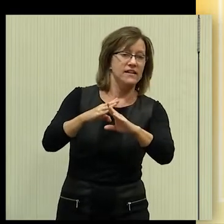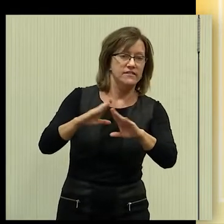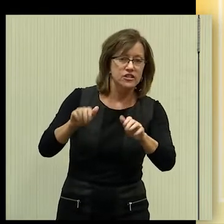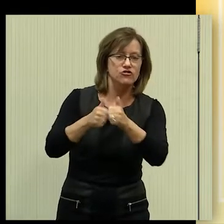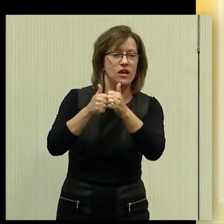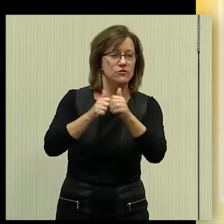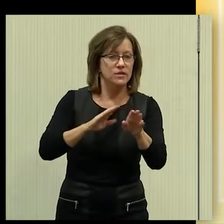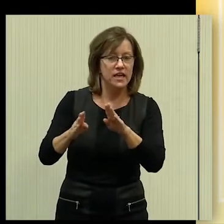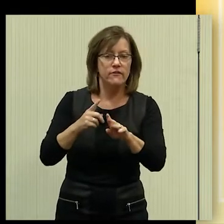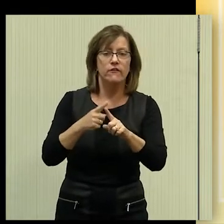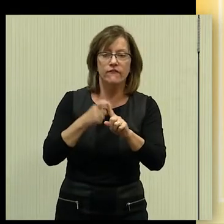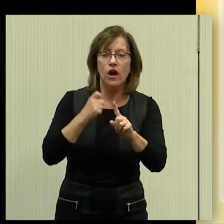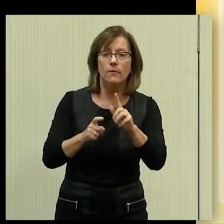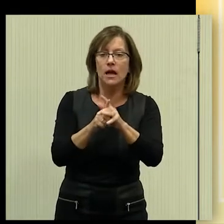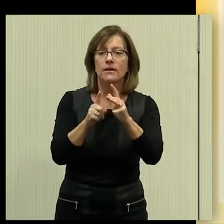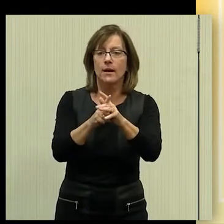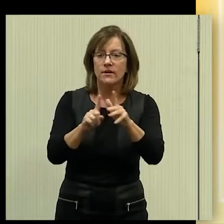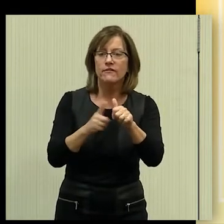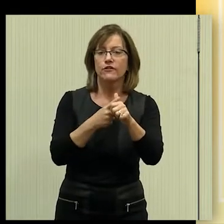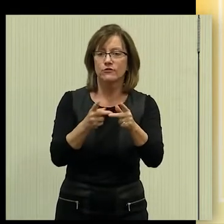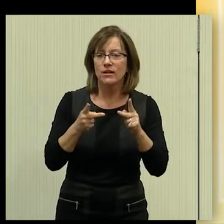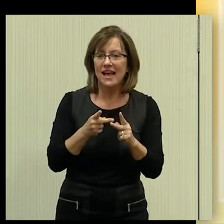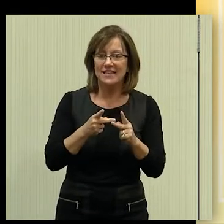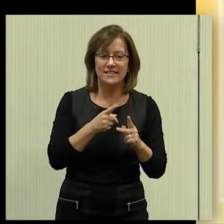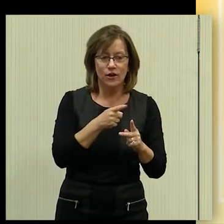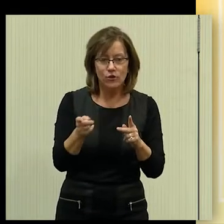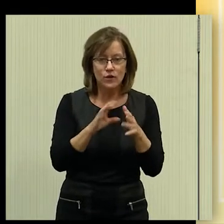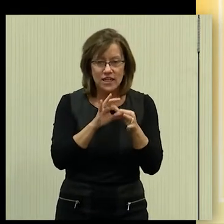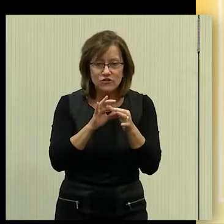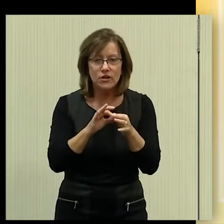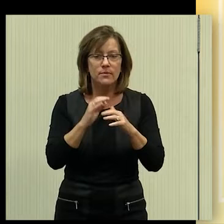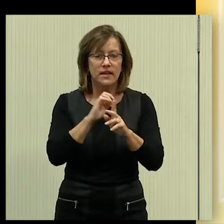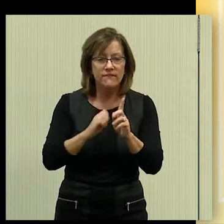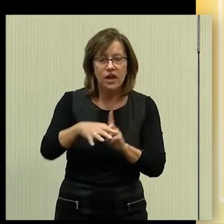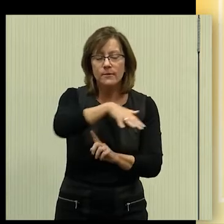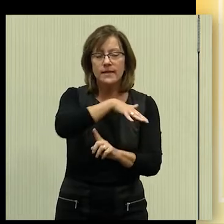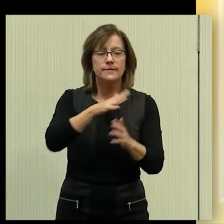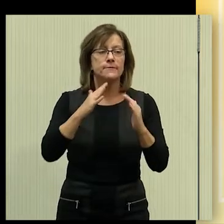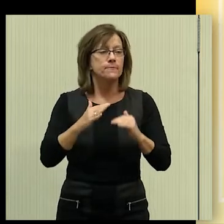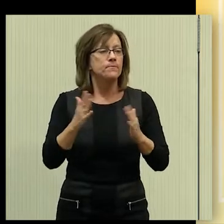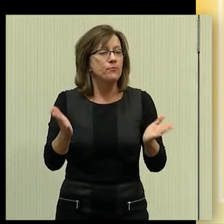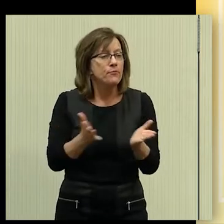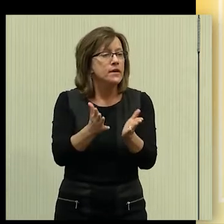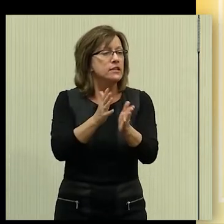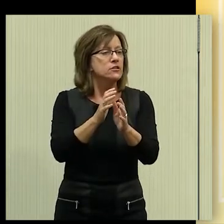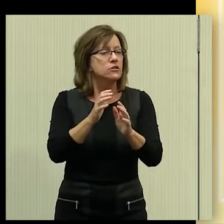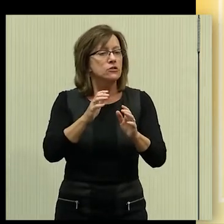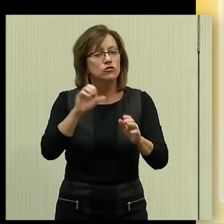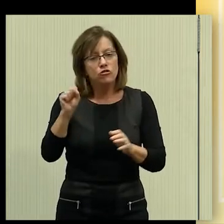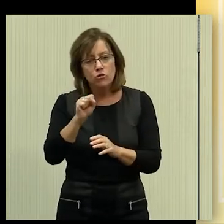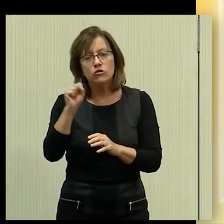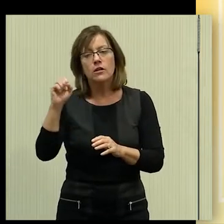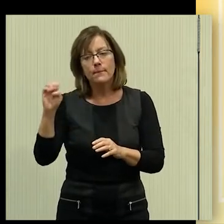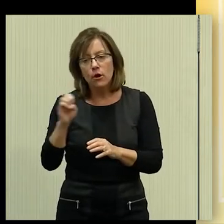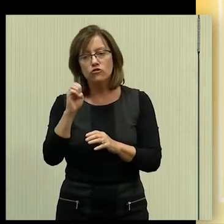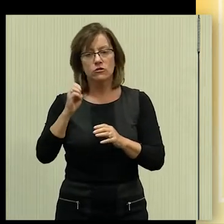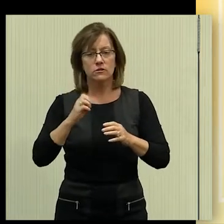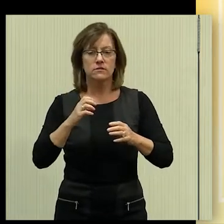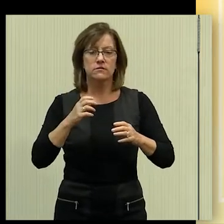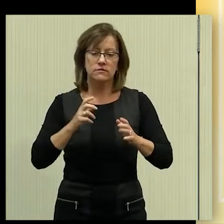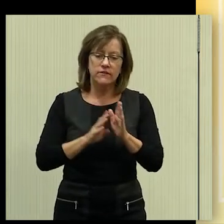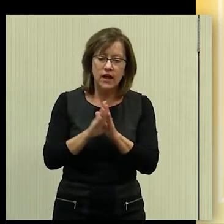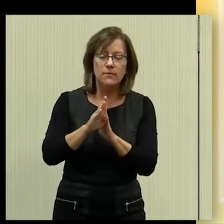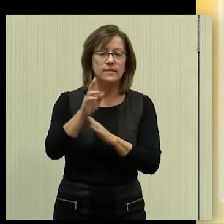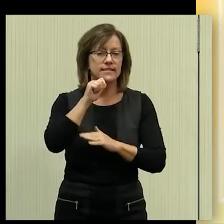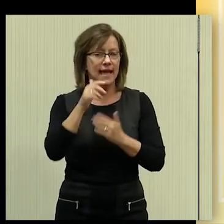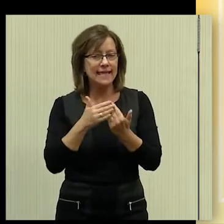The relationships and the environment. Promote social emotional development. It's not easy, but we need to teach those skills for that 15% or